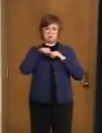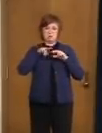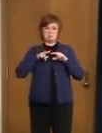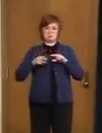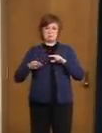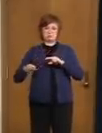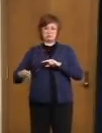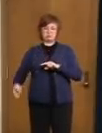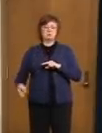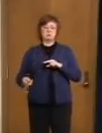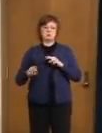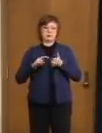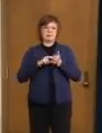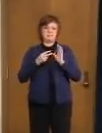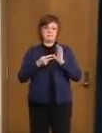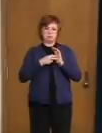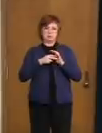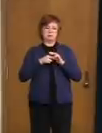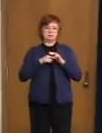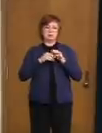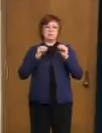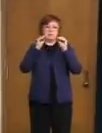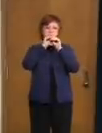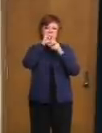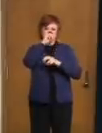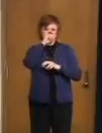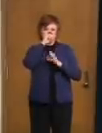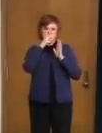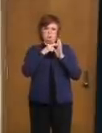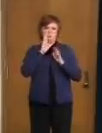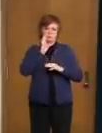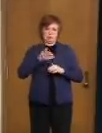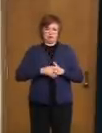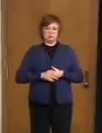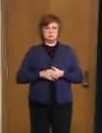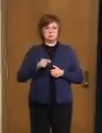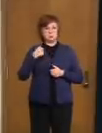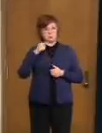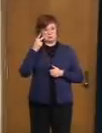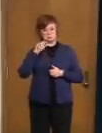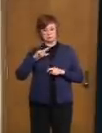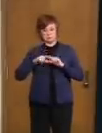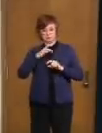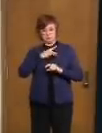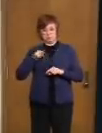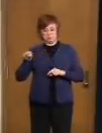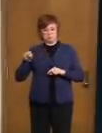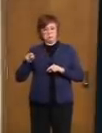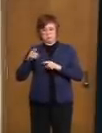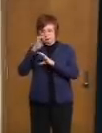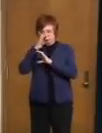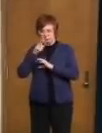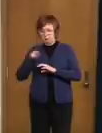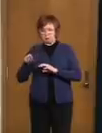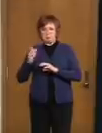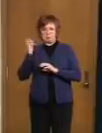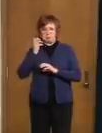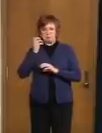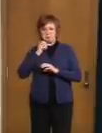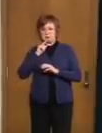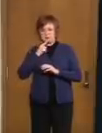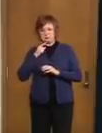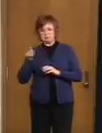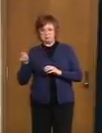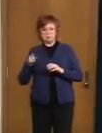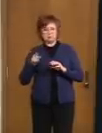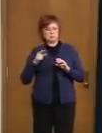many other jurisdictions across Canada that are quite stringent. But this can be turned around by